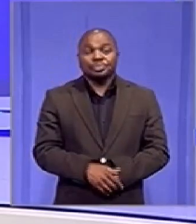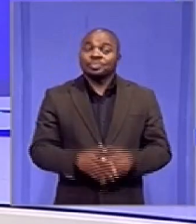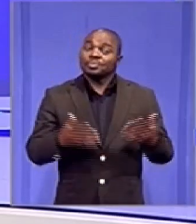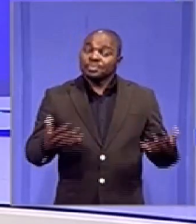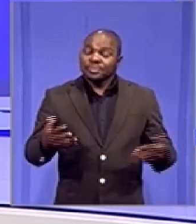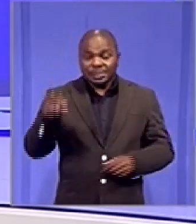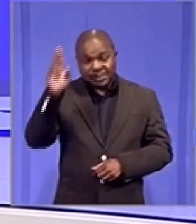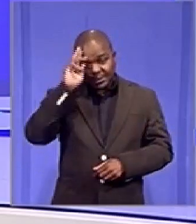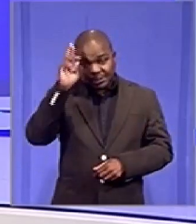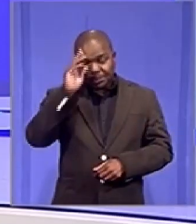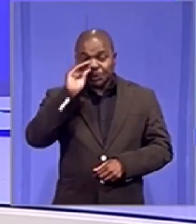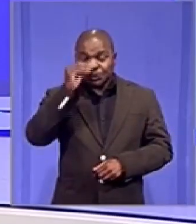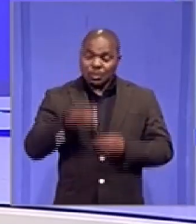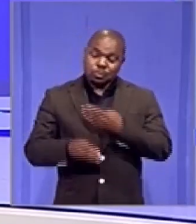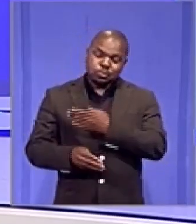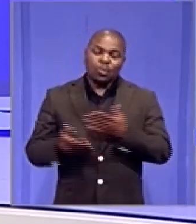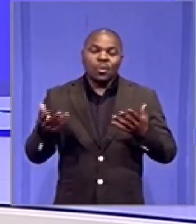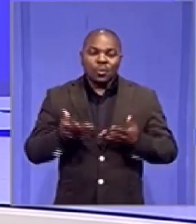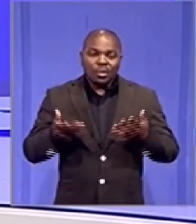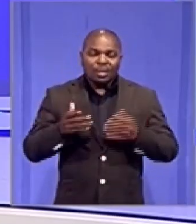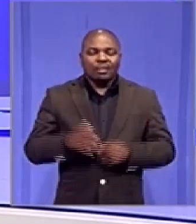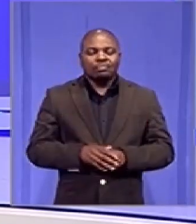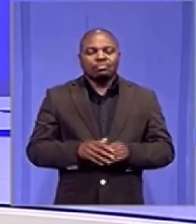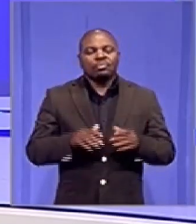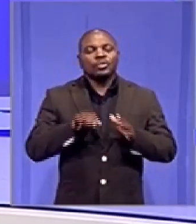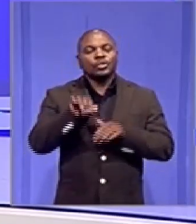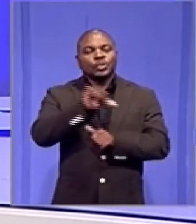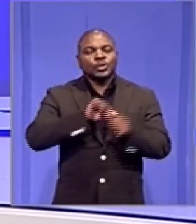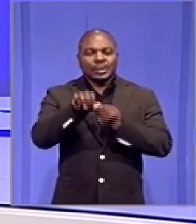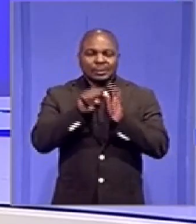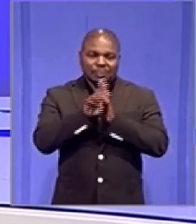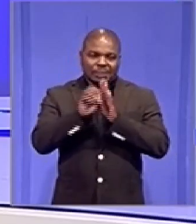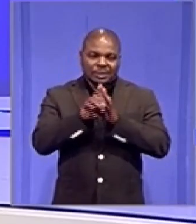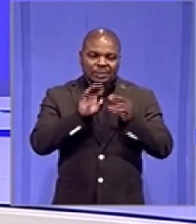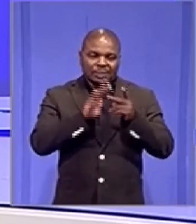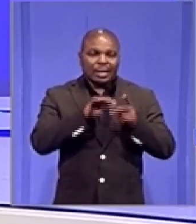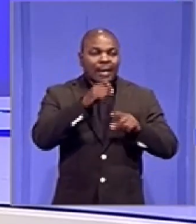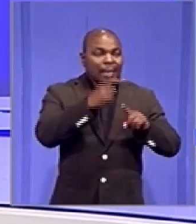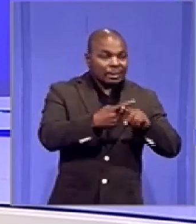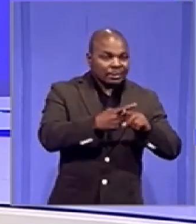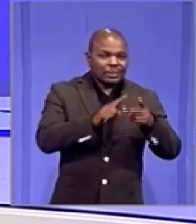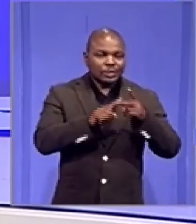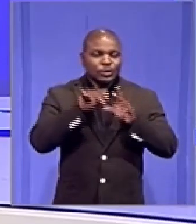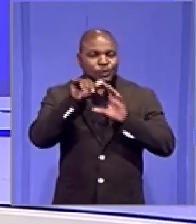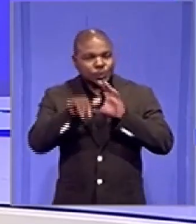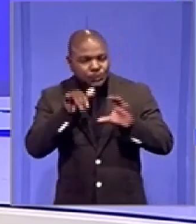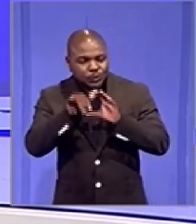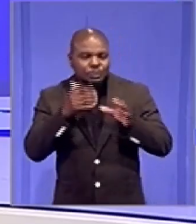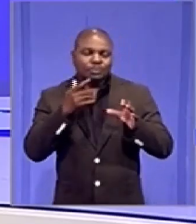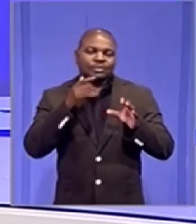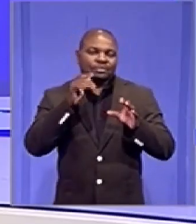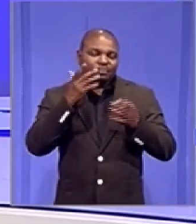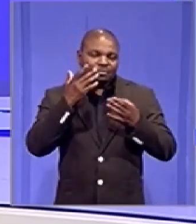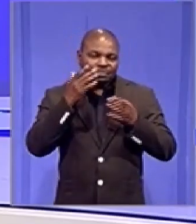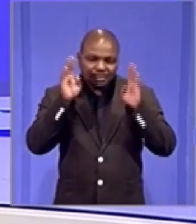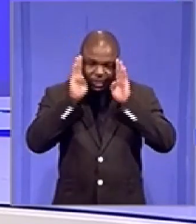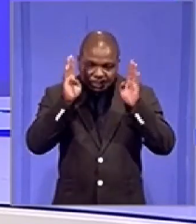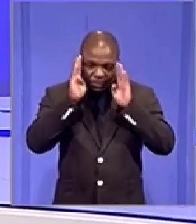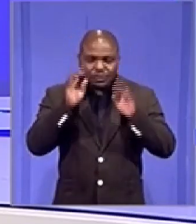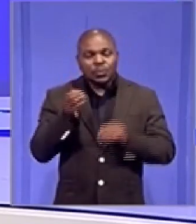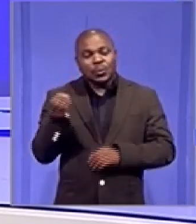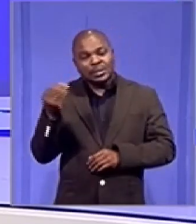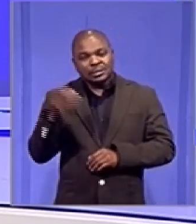Mogaetso gopola gore kgang tsa rona di a bonwa mo mafaratlhatlheng a ditlhaeletsano a jaaka X, YouTube, Facebook le WhatsApp. Dikgang tse di